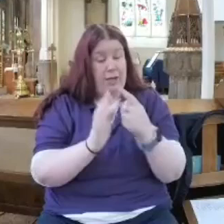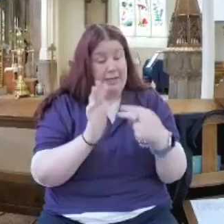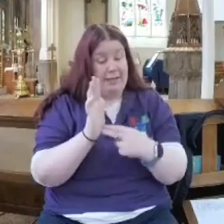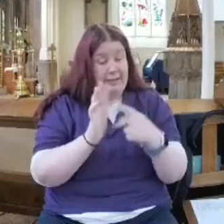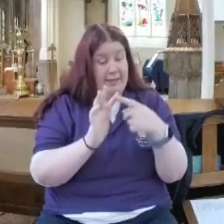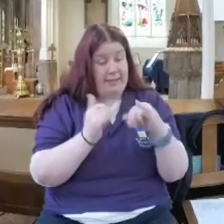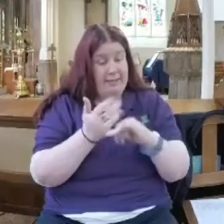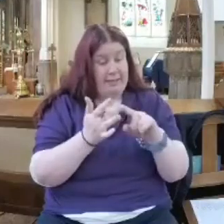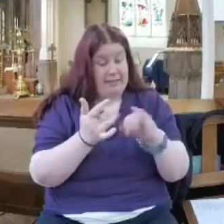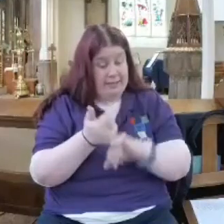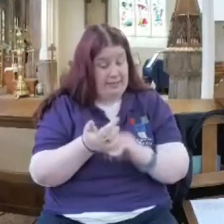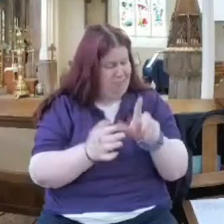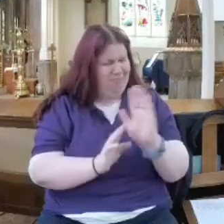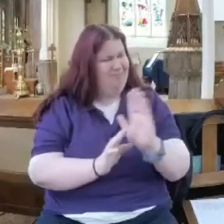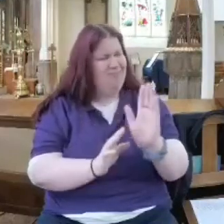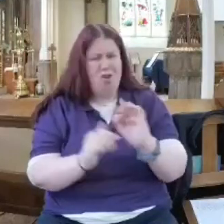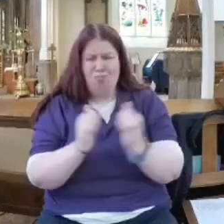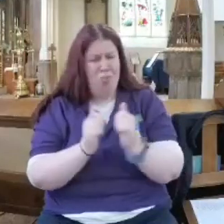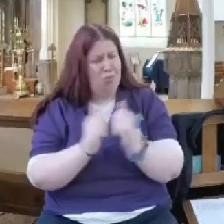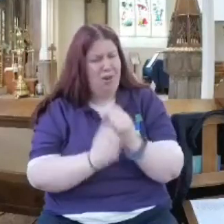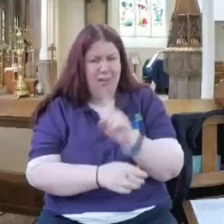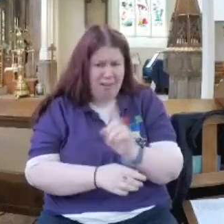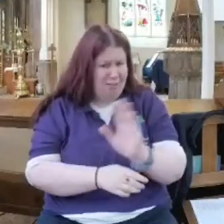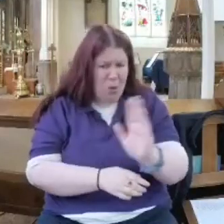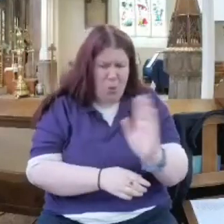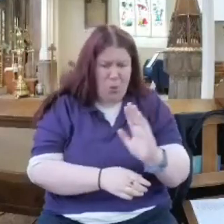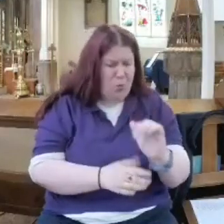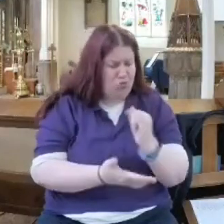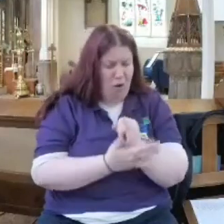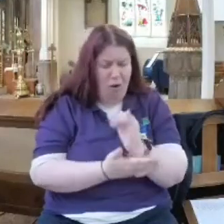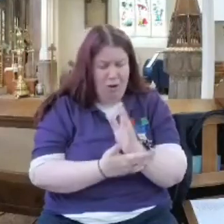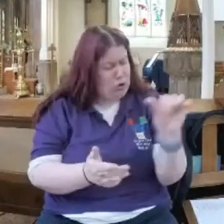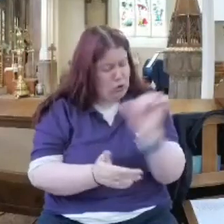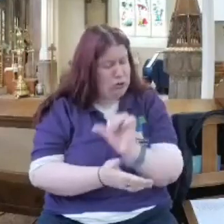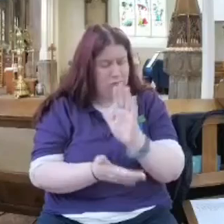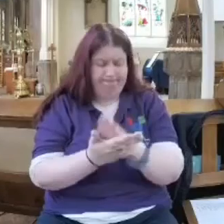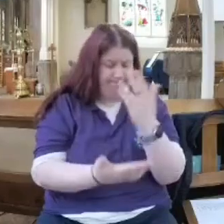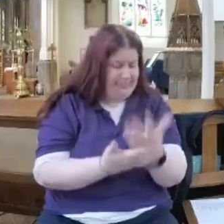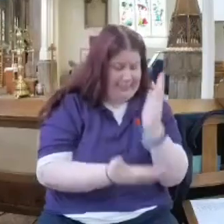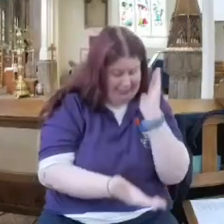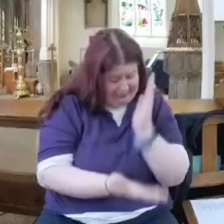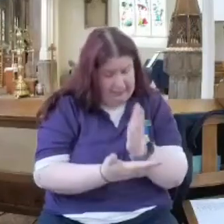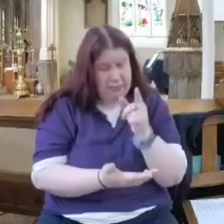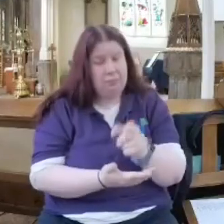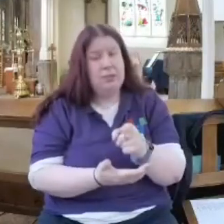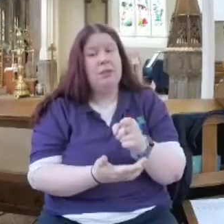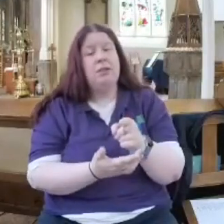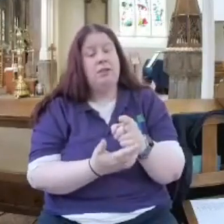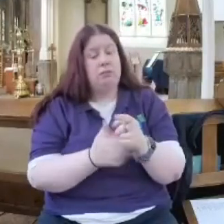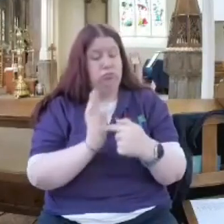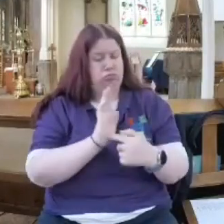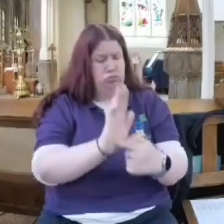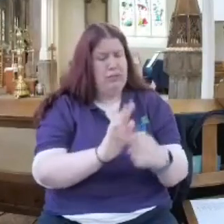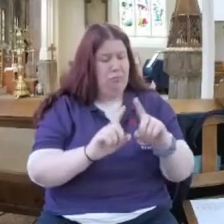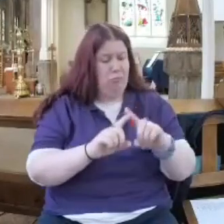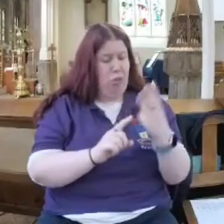is inappropriate and a misuse of biblical text. They show that there are 3 different creation stories in the